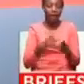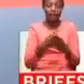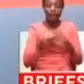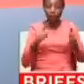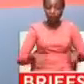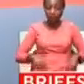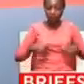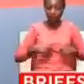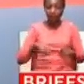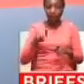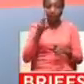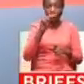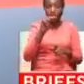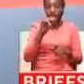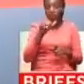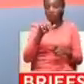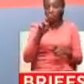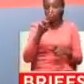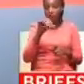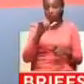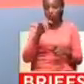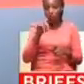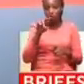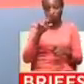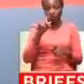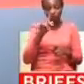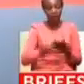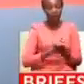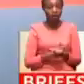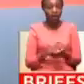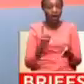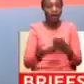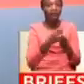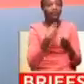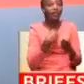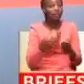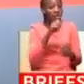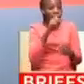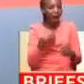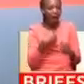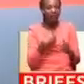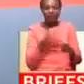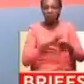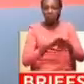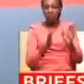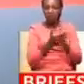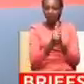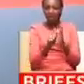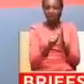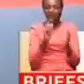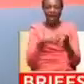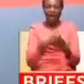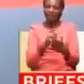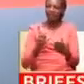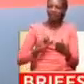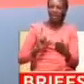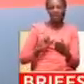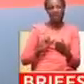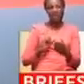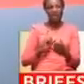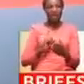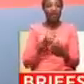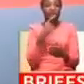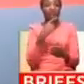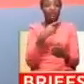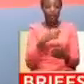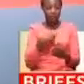says, wow, you know, you can really blow up. You can, you know, you really have the skill to do this thing. And she was like, I know why you